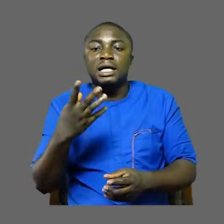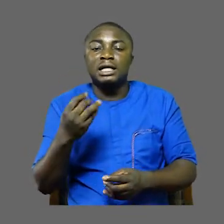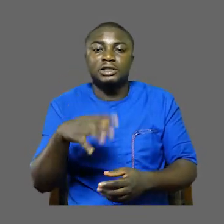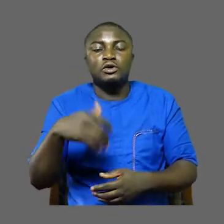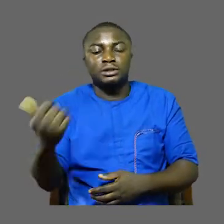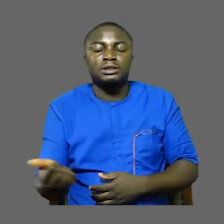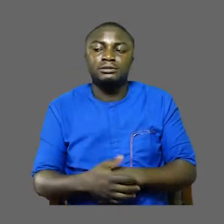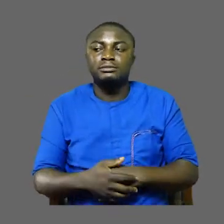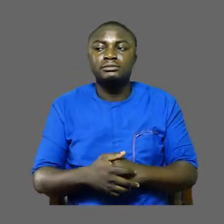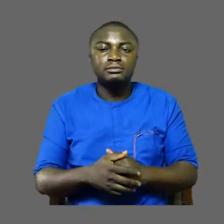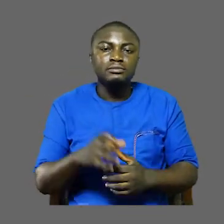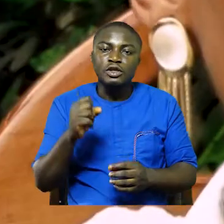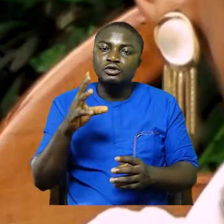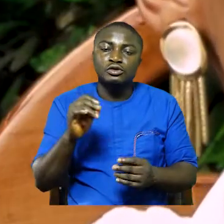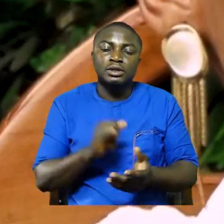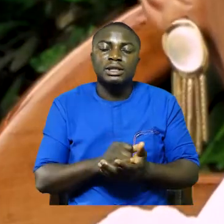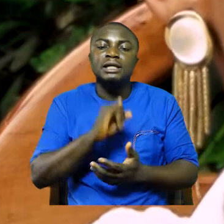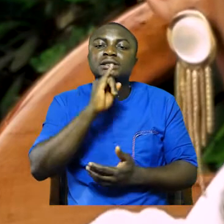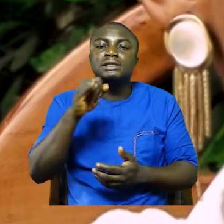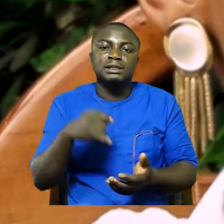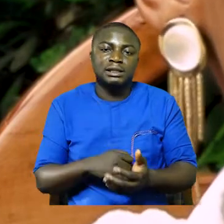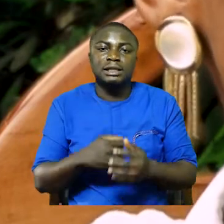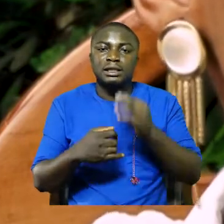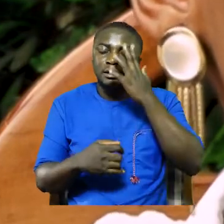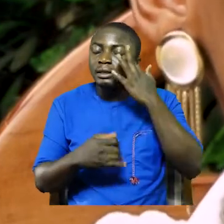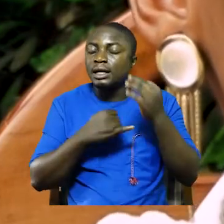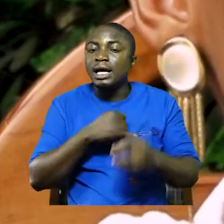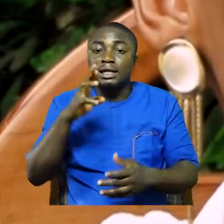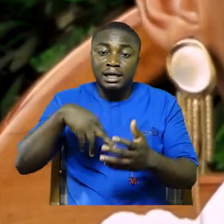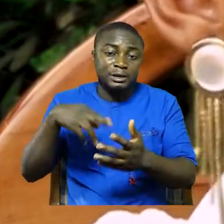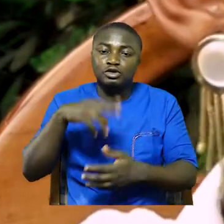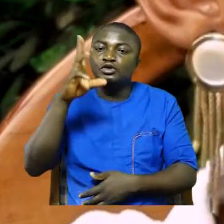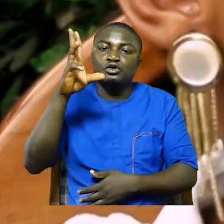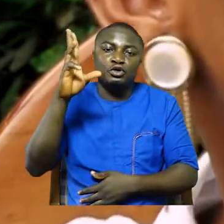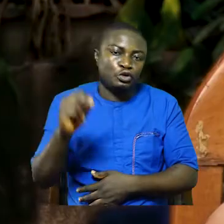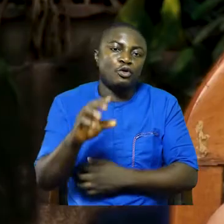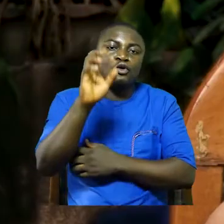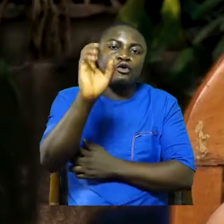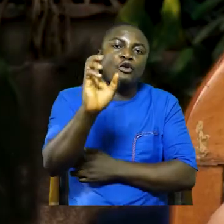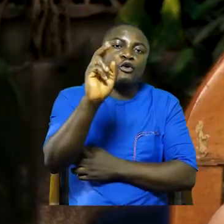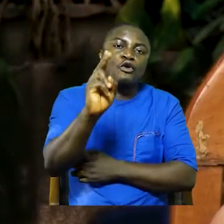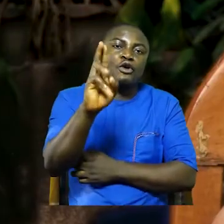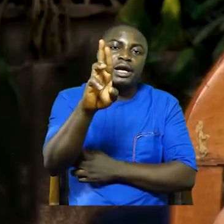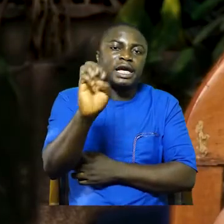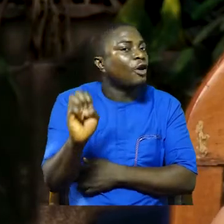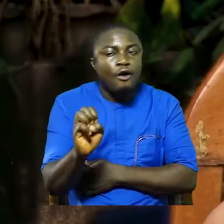know. So that was it. And when I read, I didn't have a cure and all that. Those few,